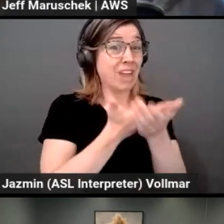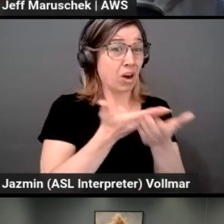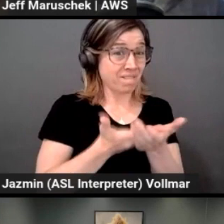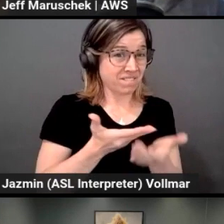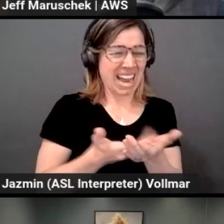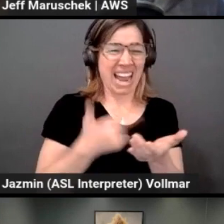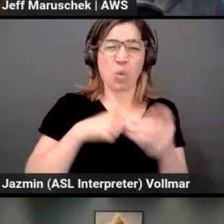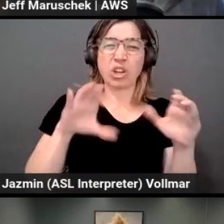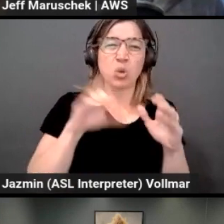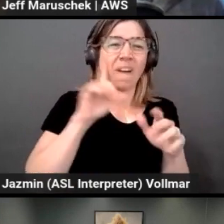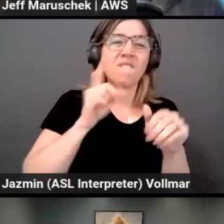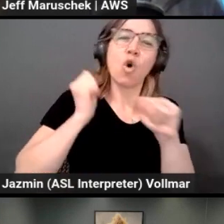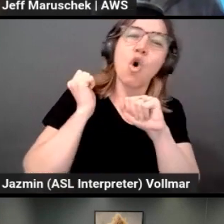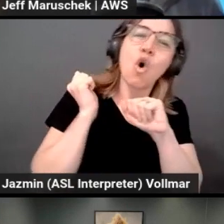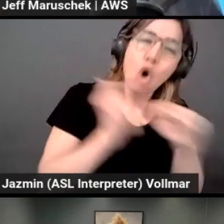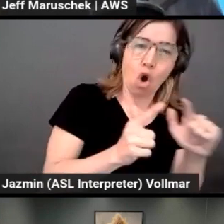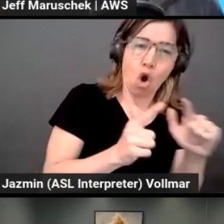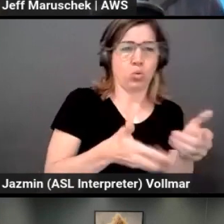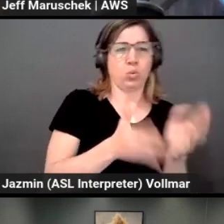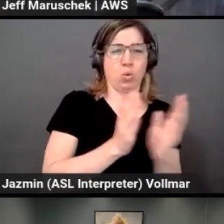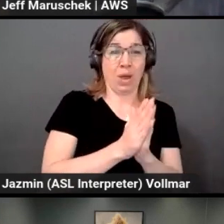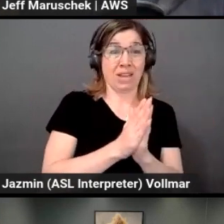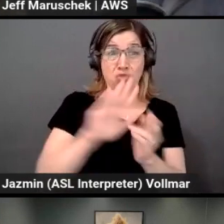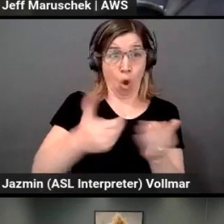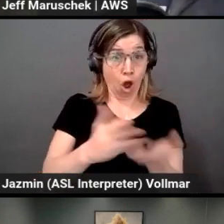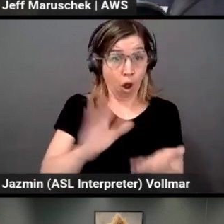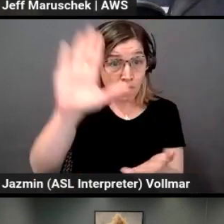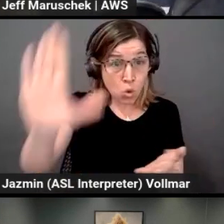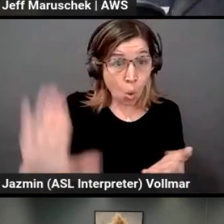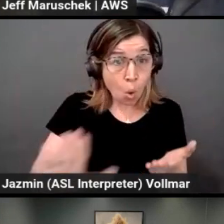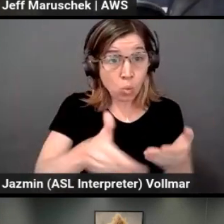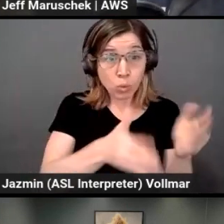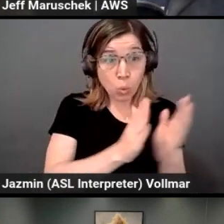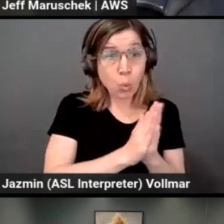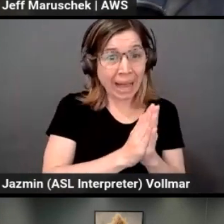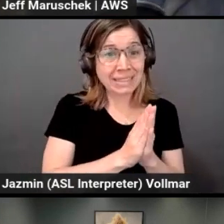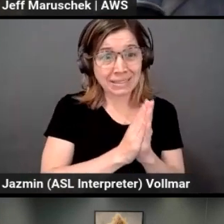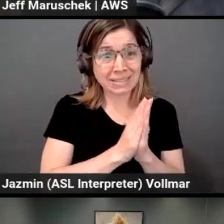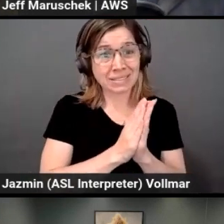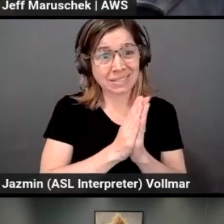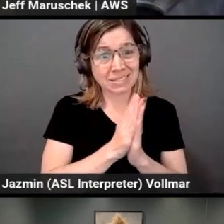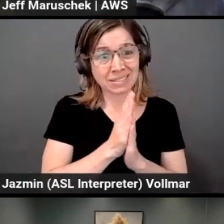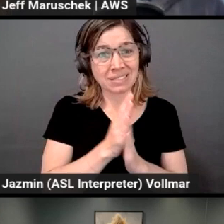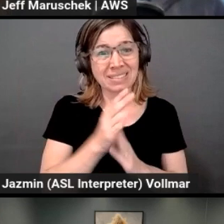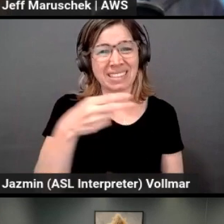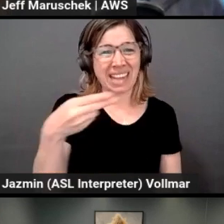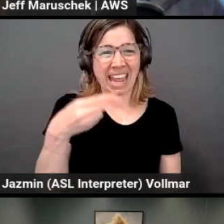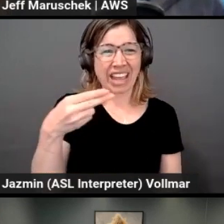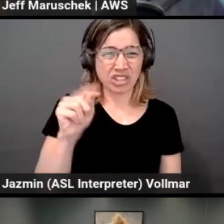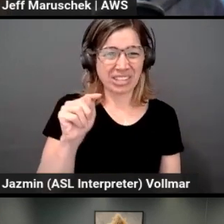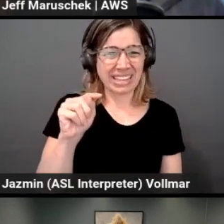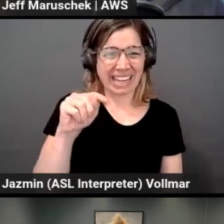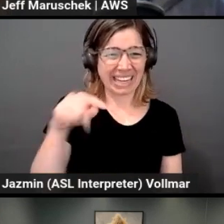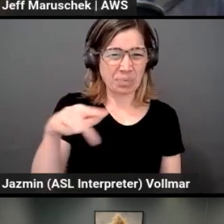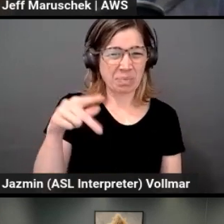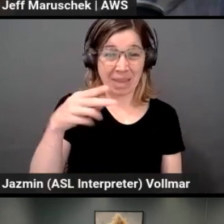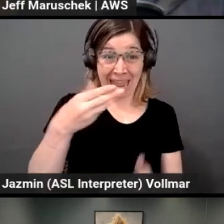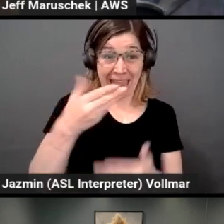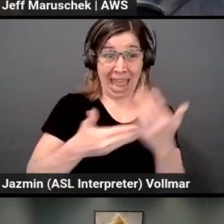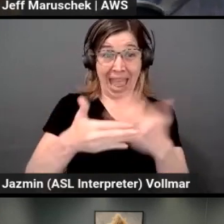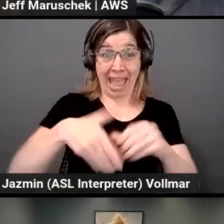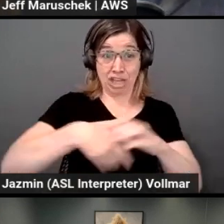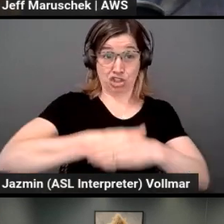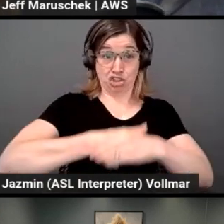request. Every request that you have, where you had to make that first HTTP handshake that you have, we are going to run it